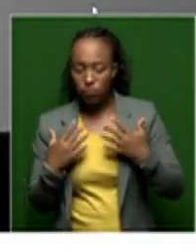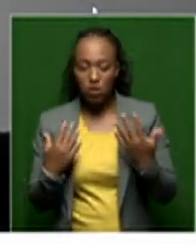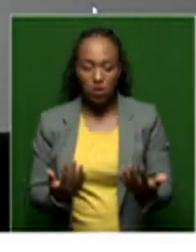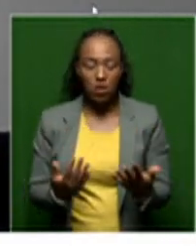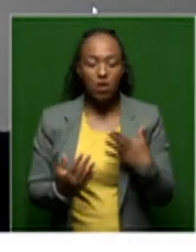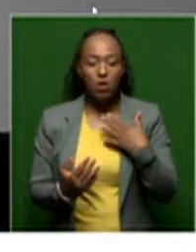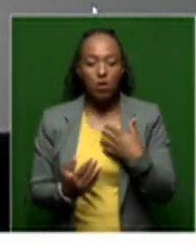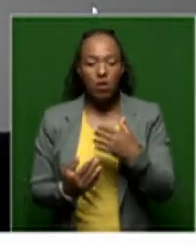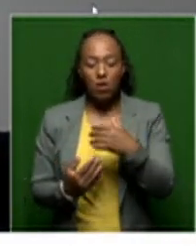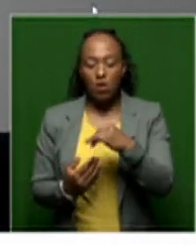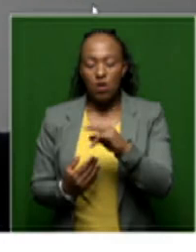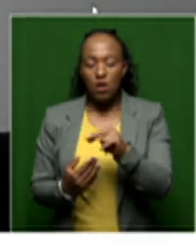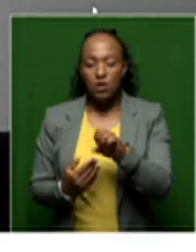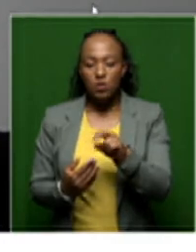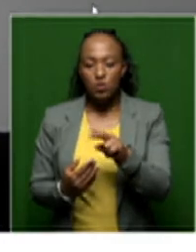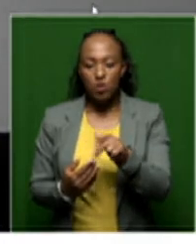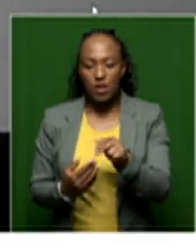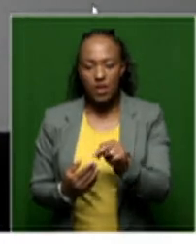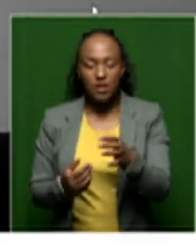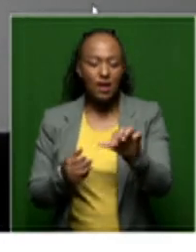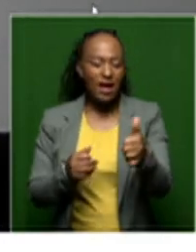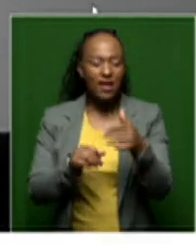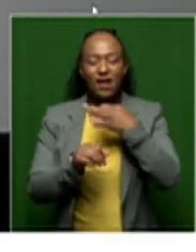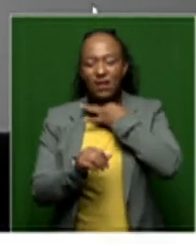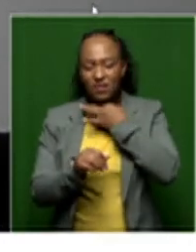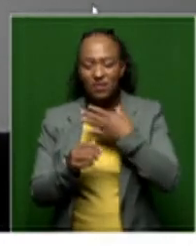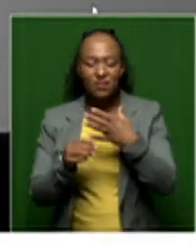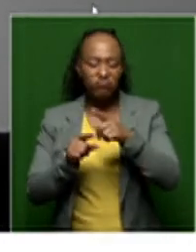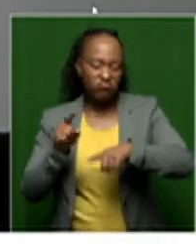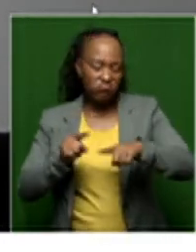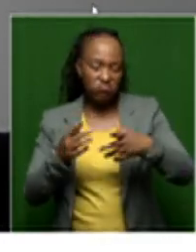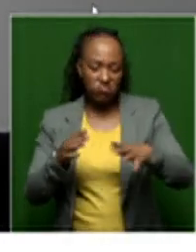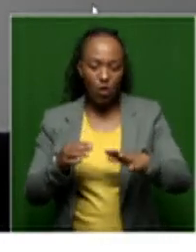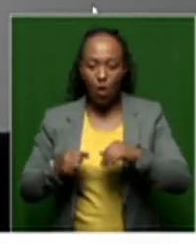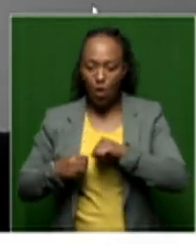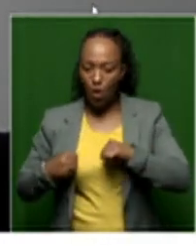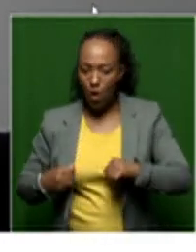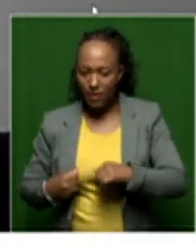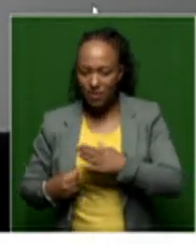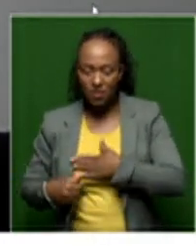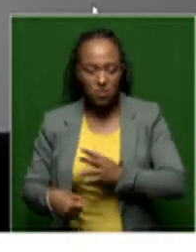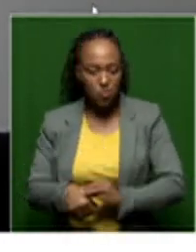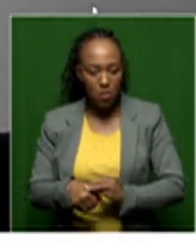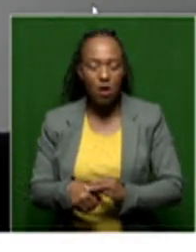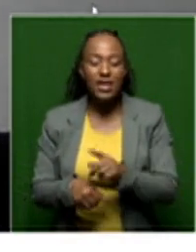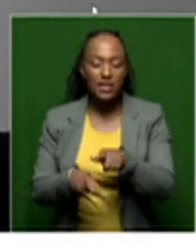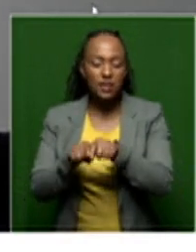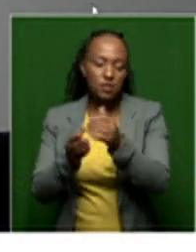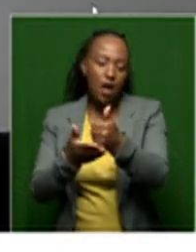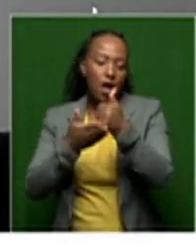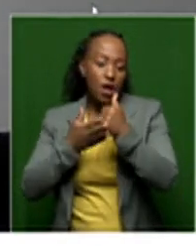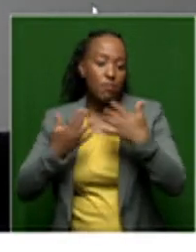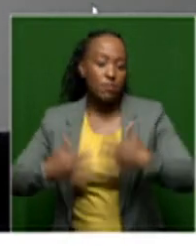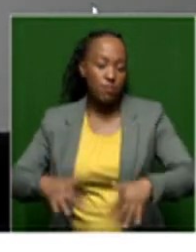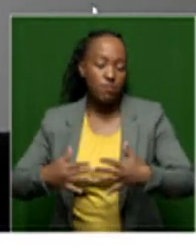insulin resistance, inflammation, things like that, cardiovascular risk. So I find that these things are quite valuable, the testing,